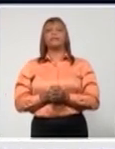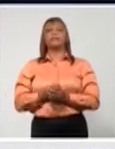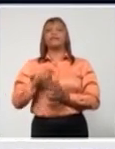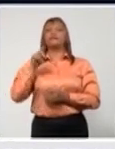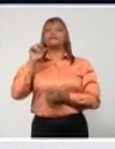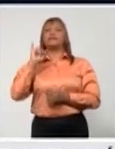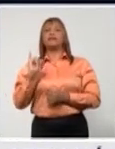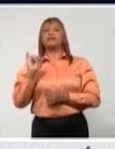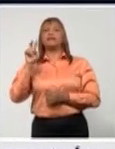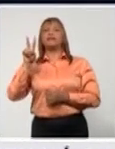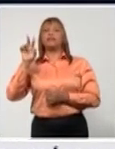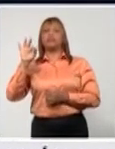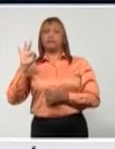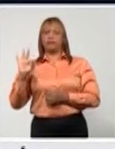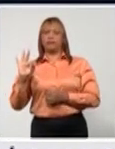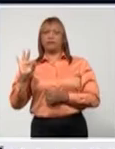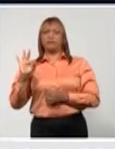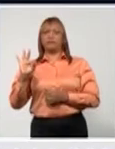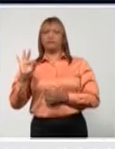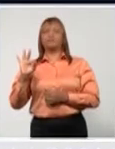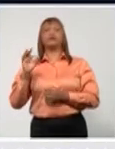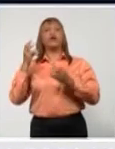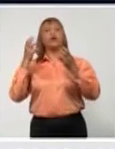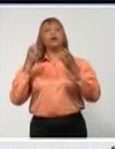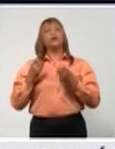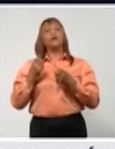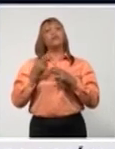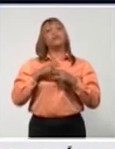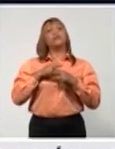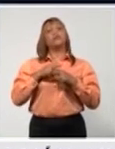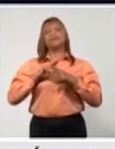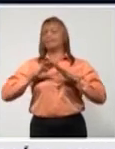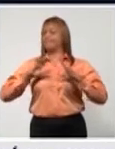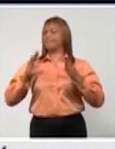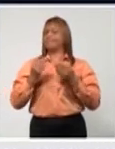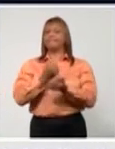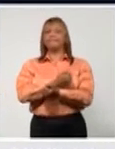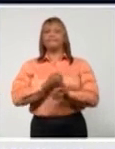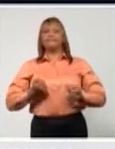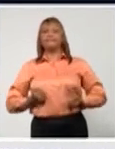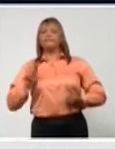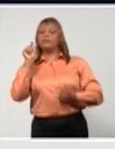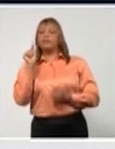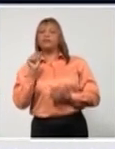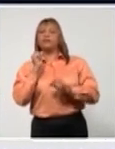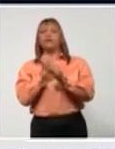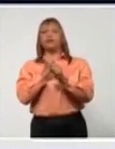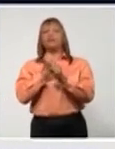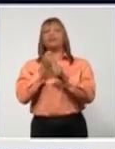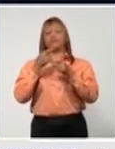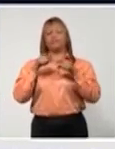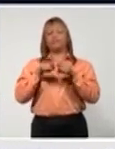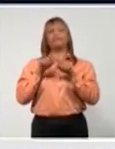the hard work of personnel in all of our laboratories. 289 in Santiago de